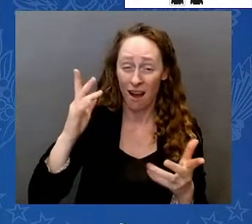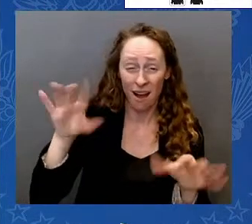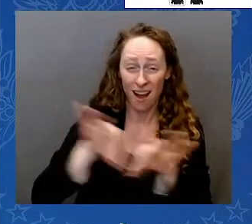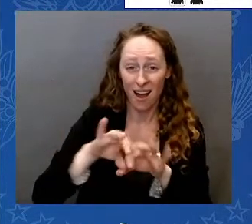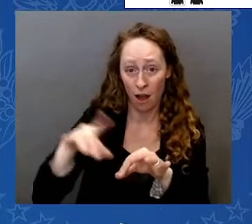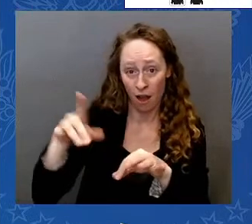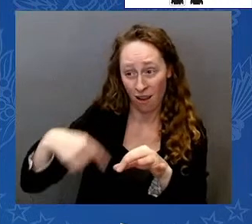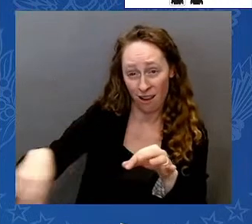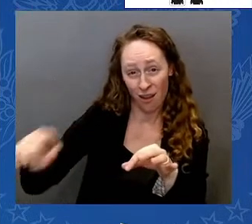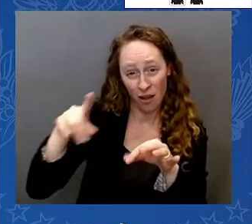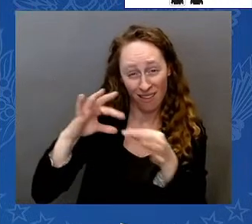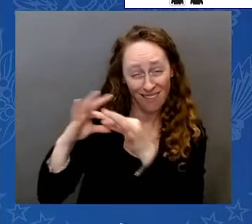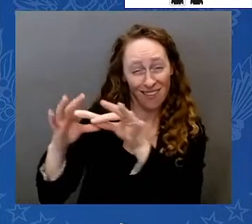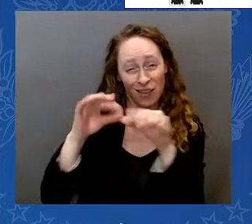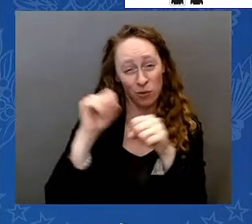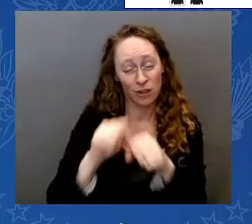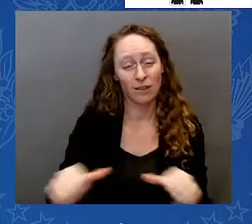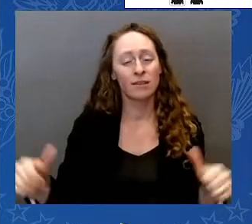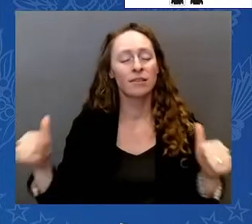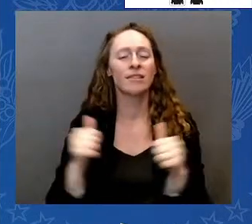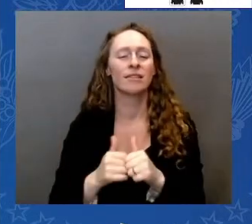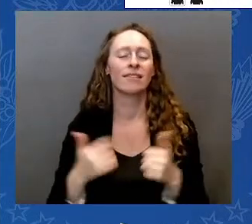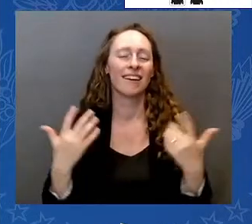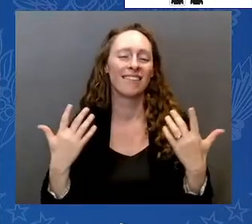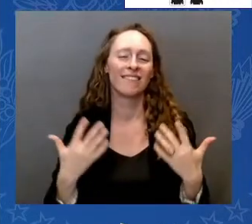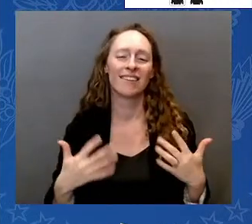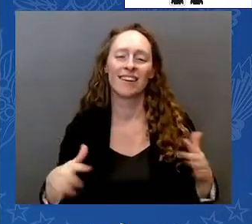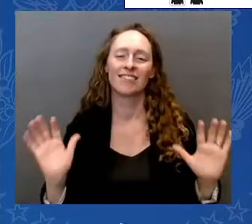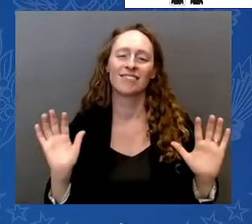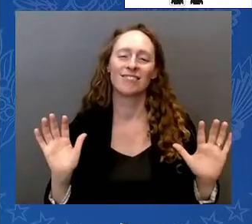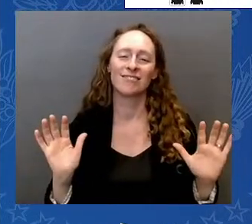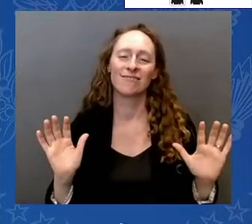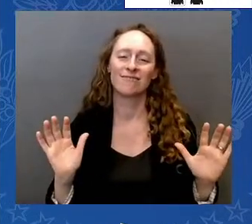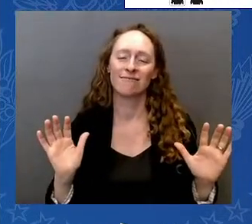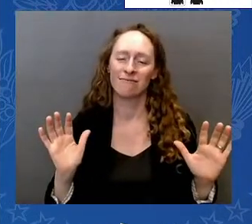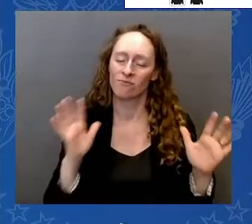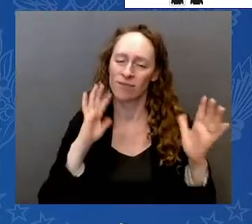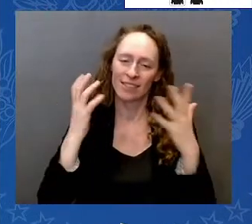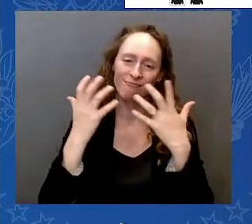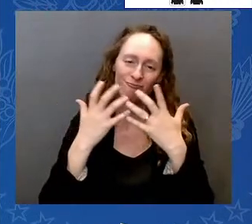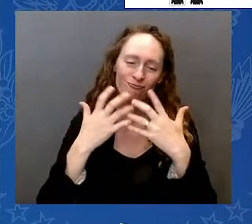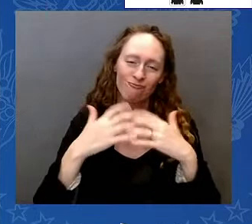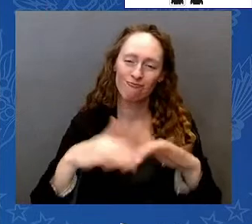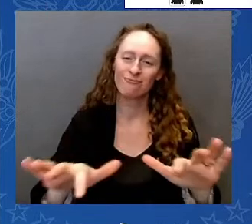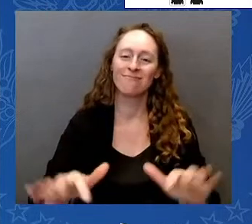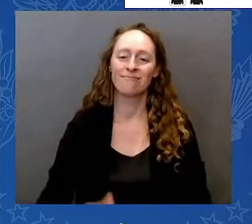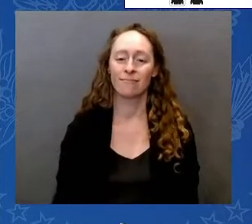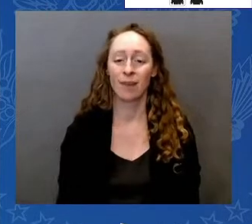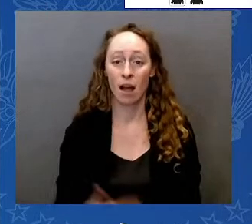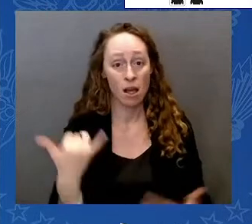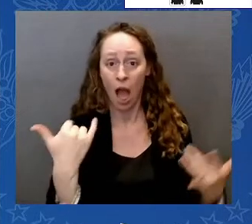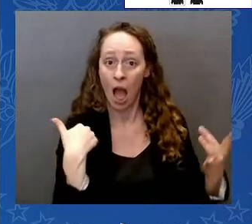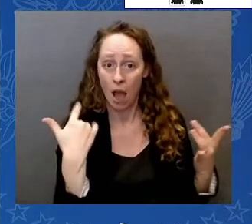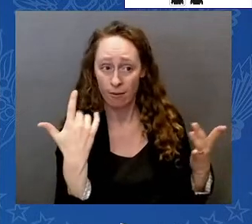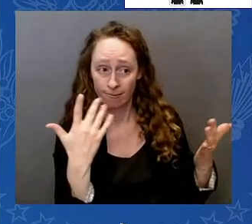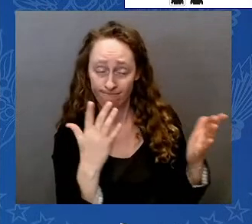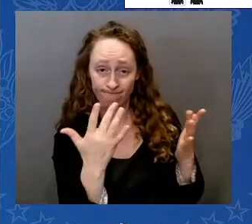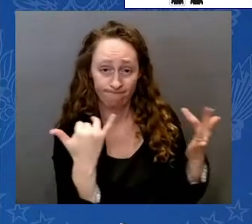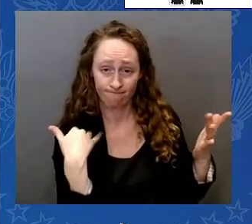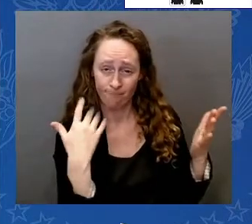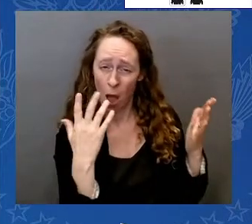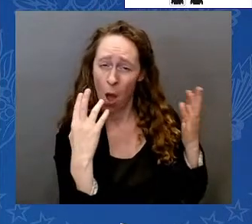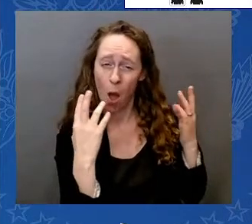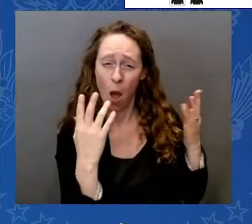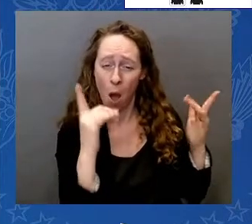like, it's worse than 9/11. There'll be a little return to sanity. We'll stop this bitterness